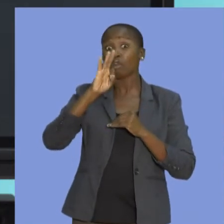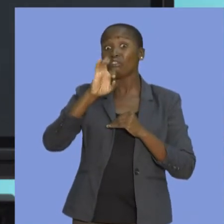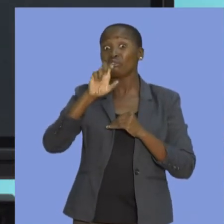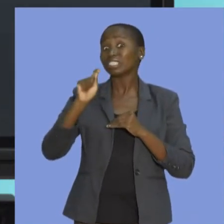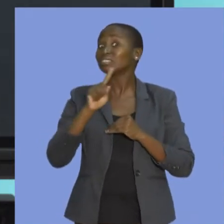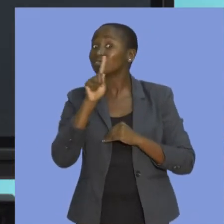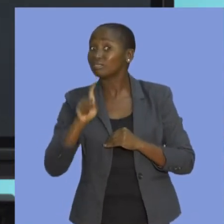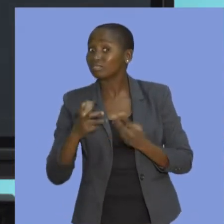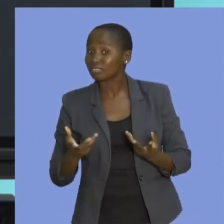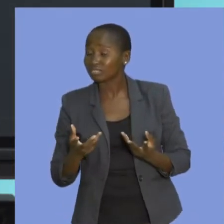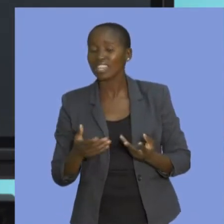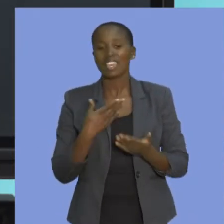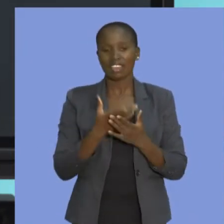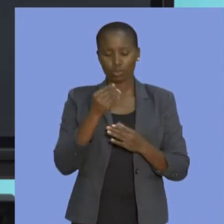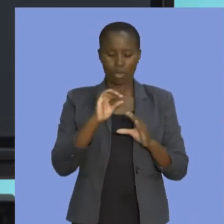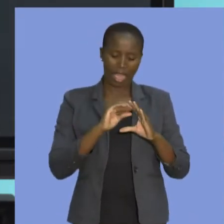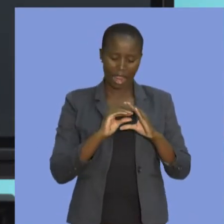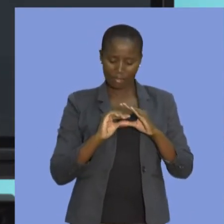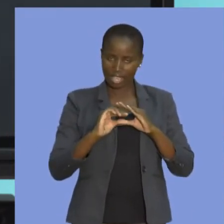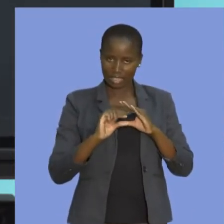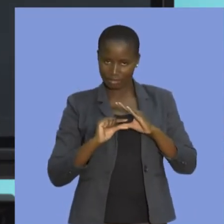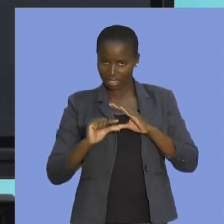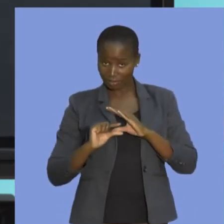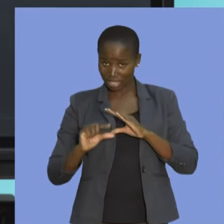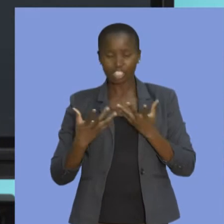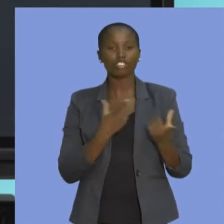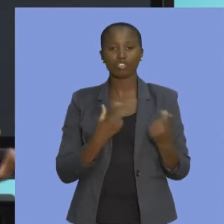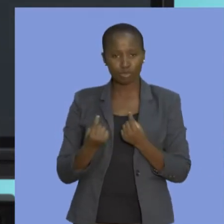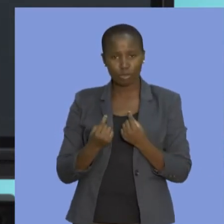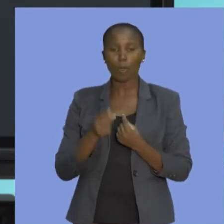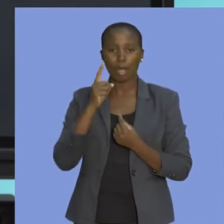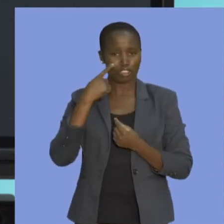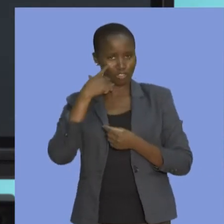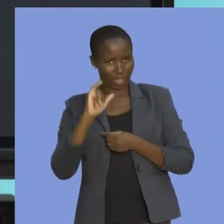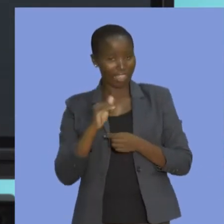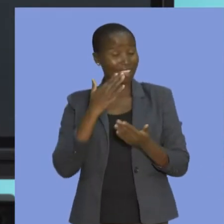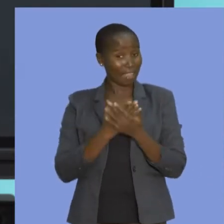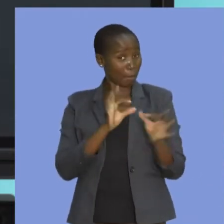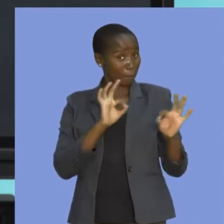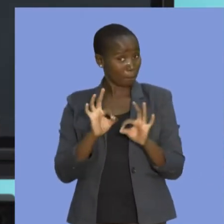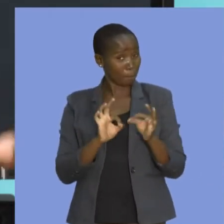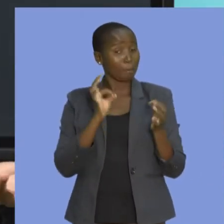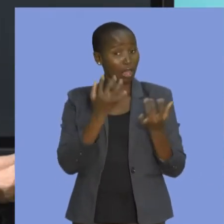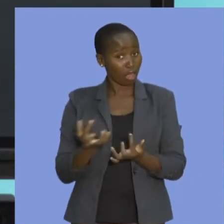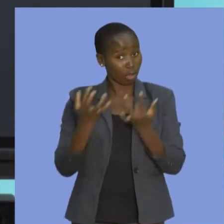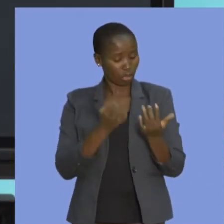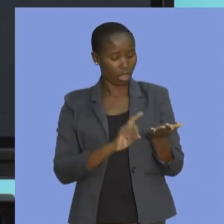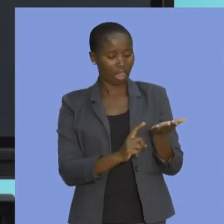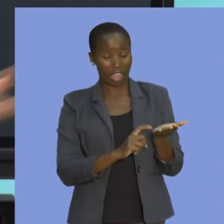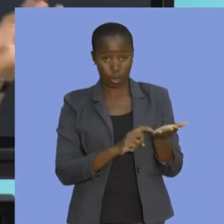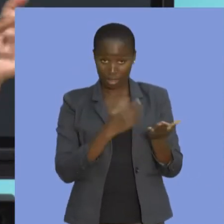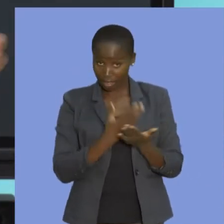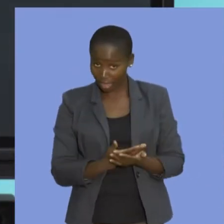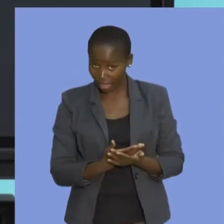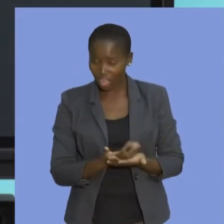also in investment if you want to invest and check, and we can able to calculate risk. And later we'll actually able